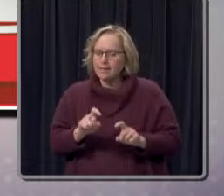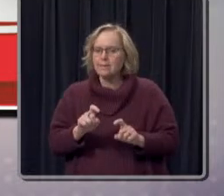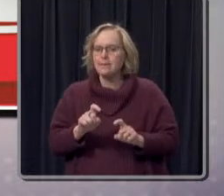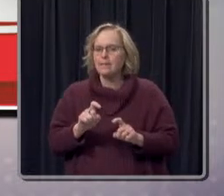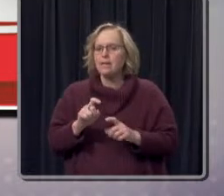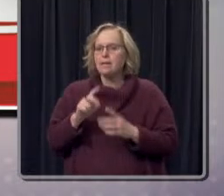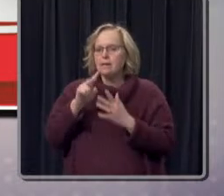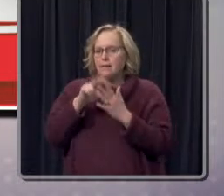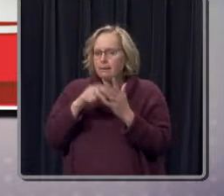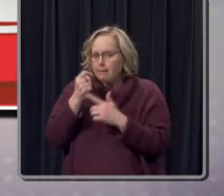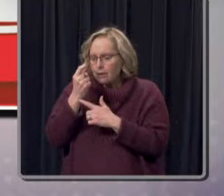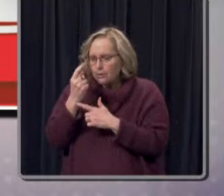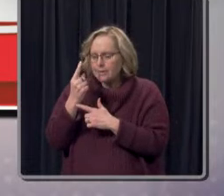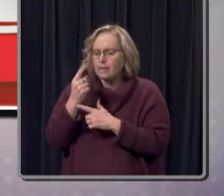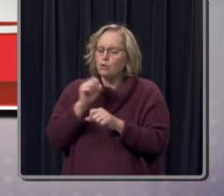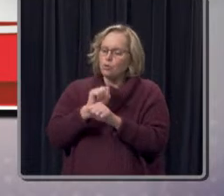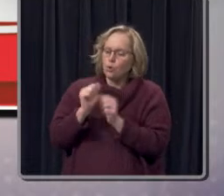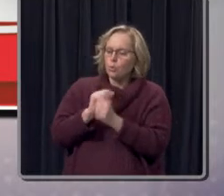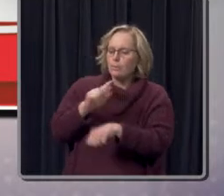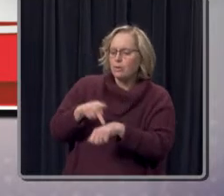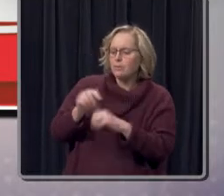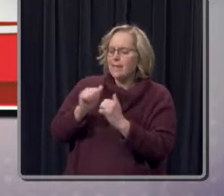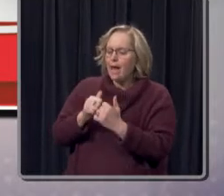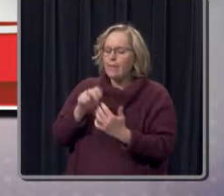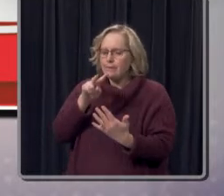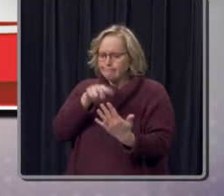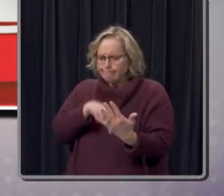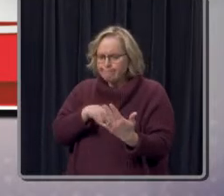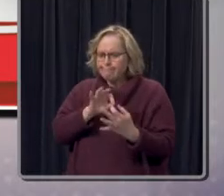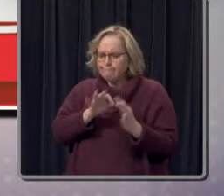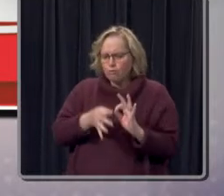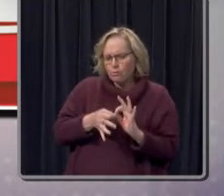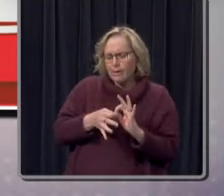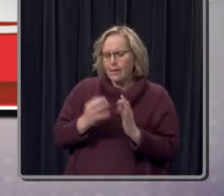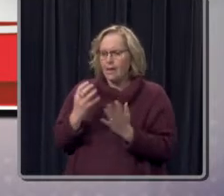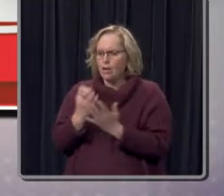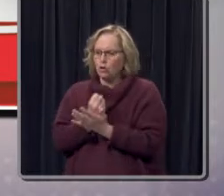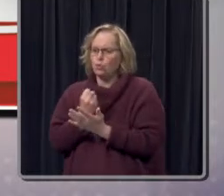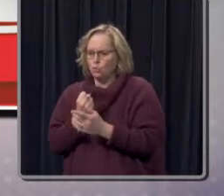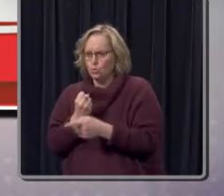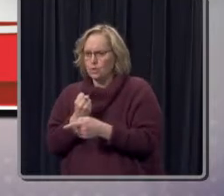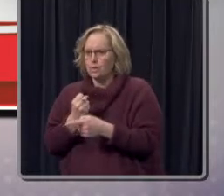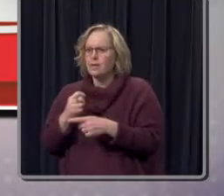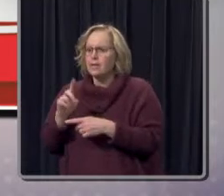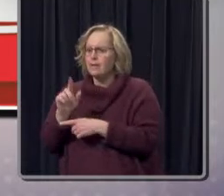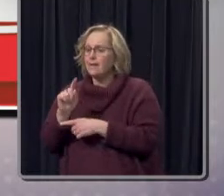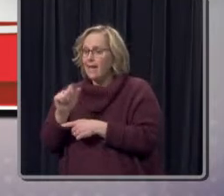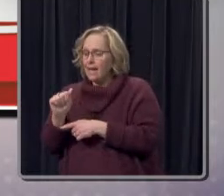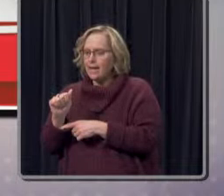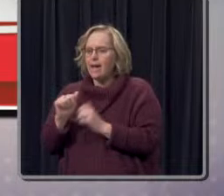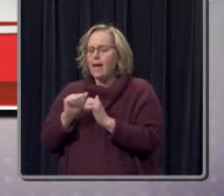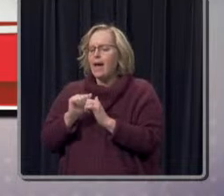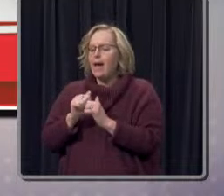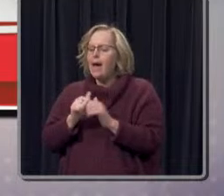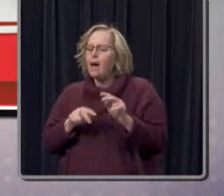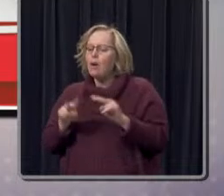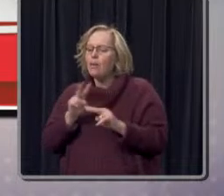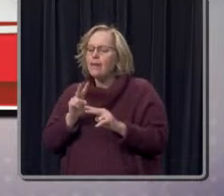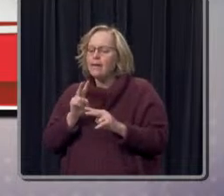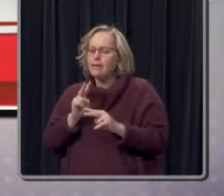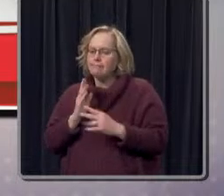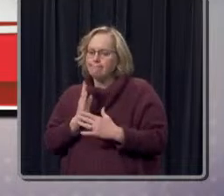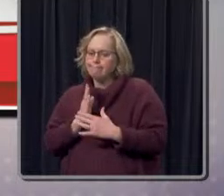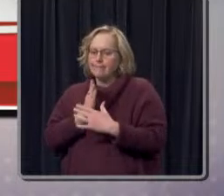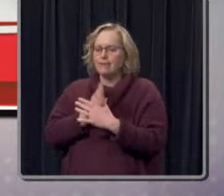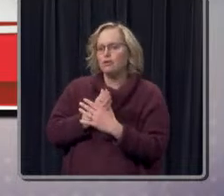with our principals on how they interpret and use their data, how they are looking at intervention intensification, if